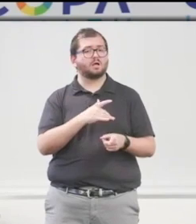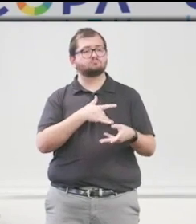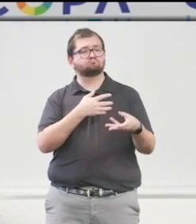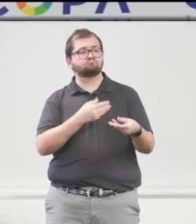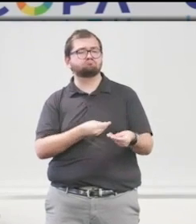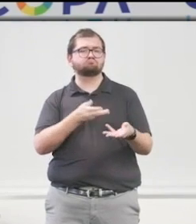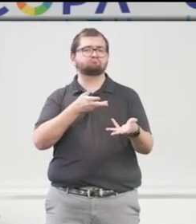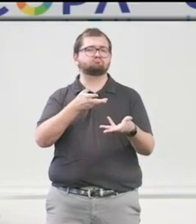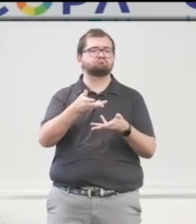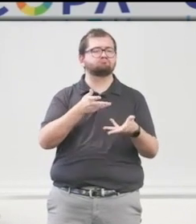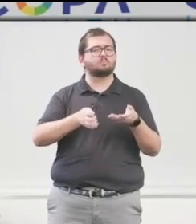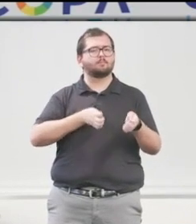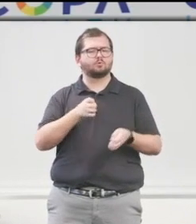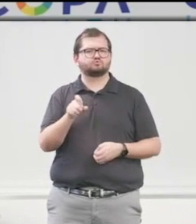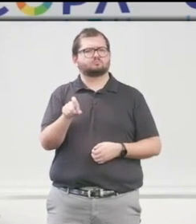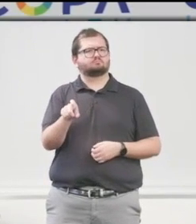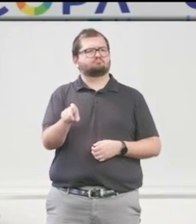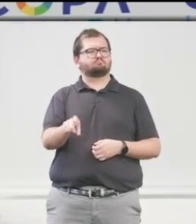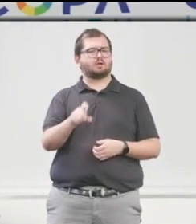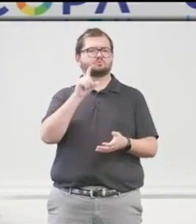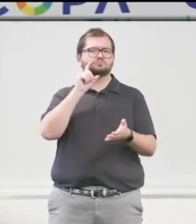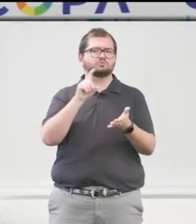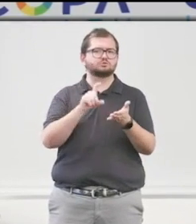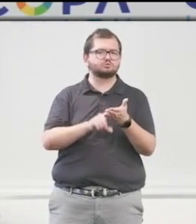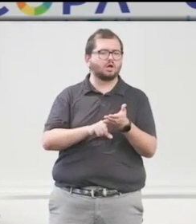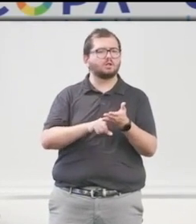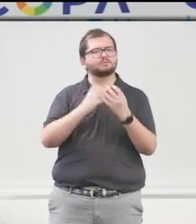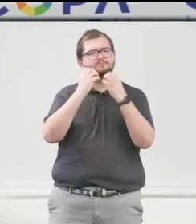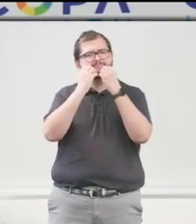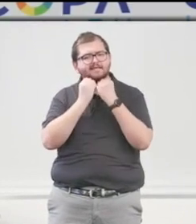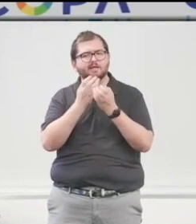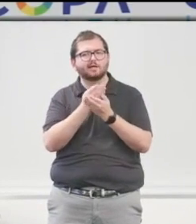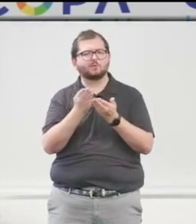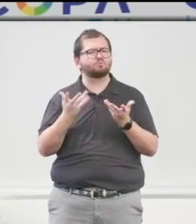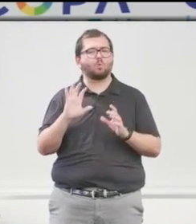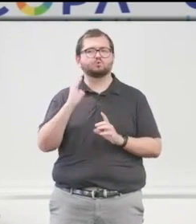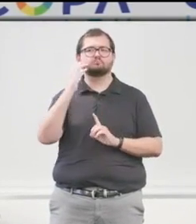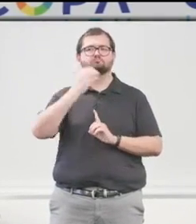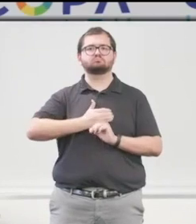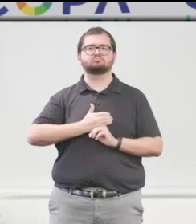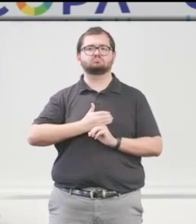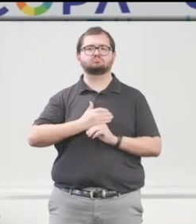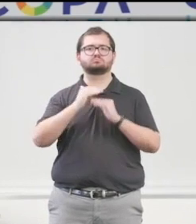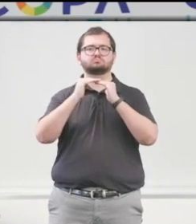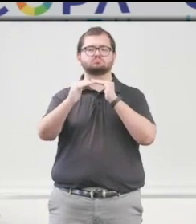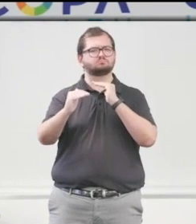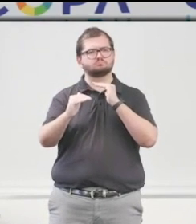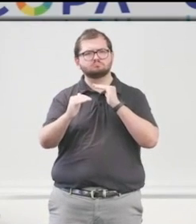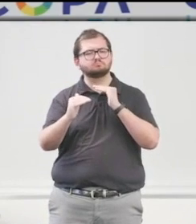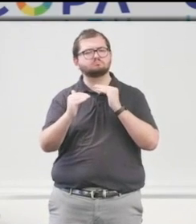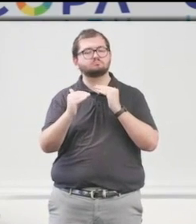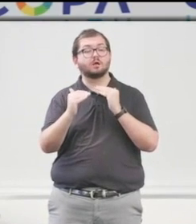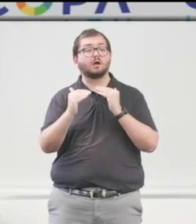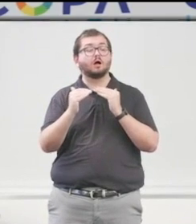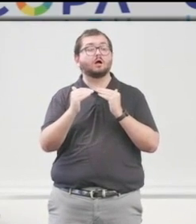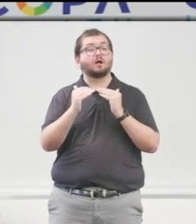situations that happen in our community. We show it with compassion and with care. And then we try to give information that's respectful